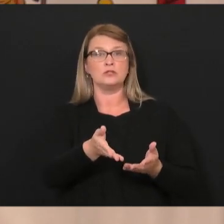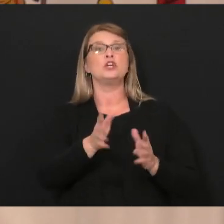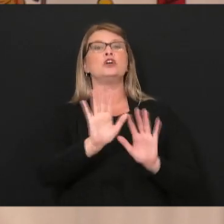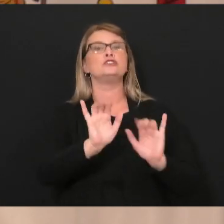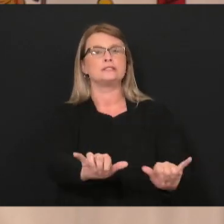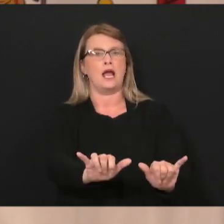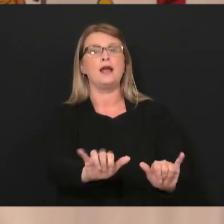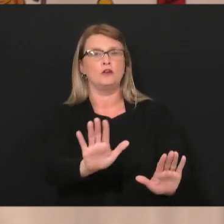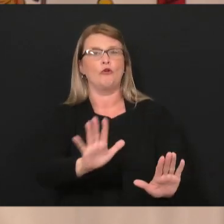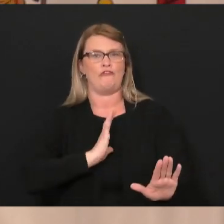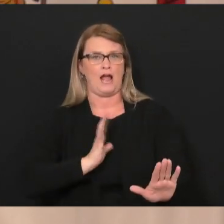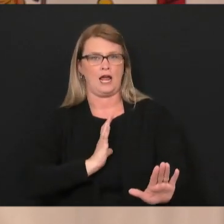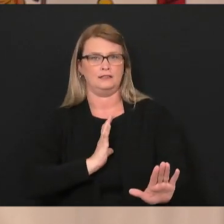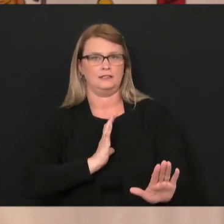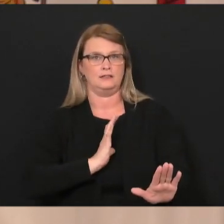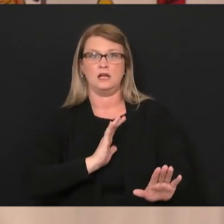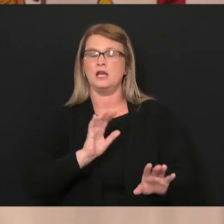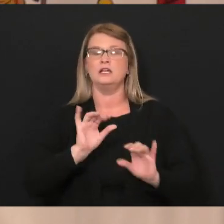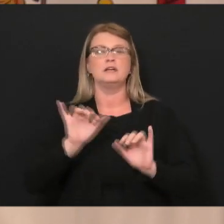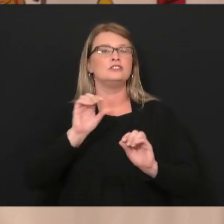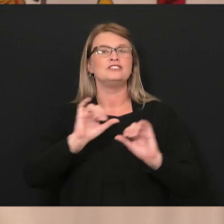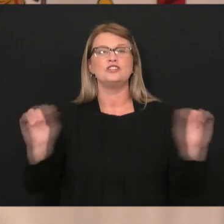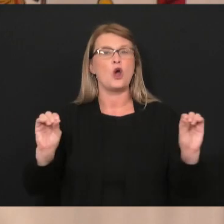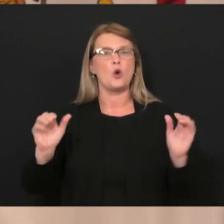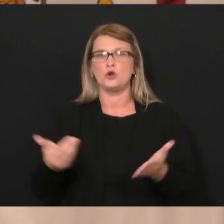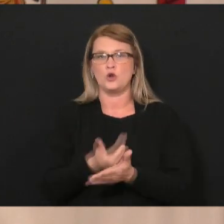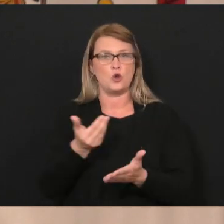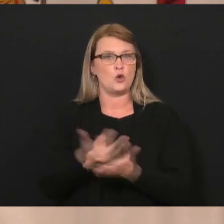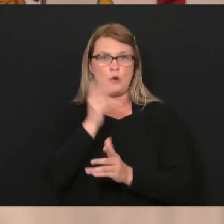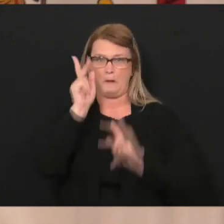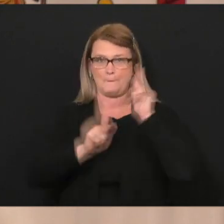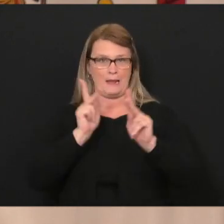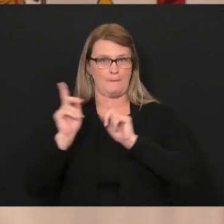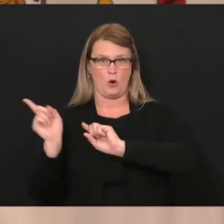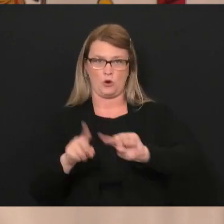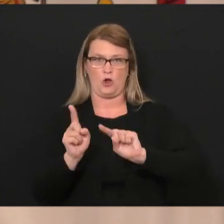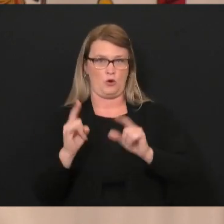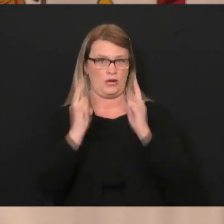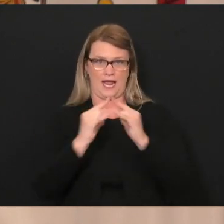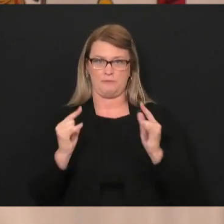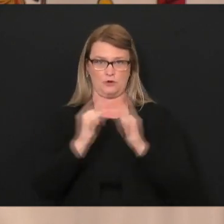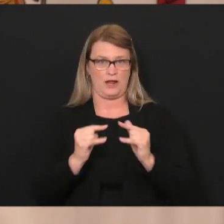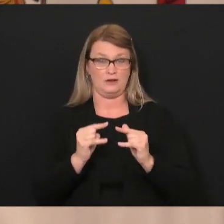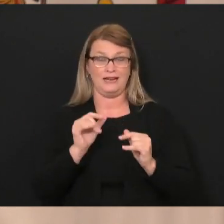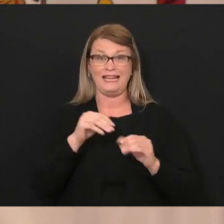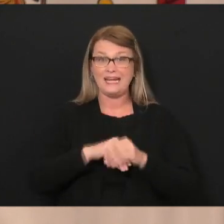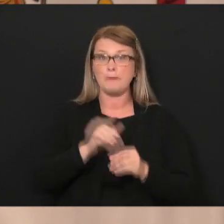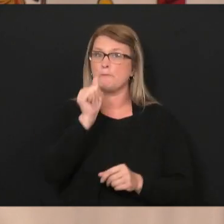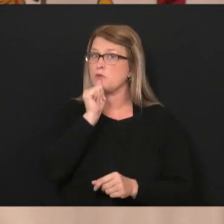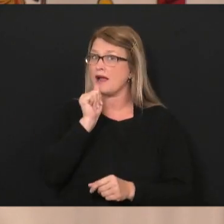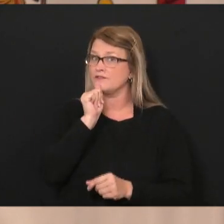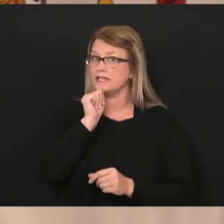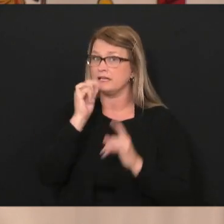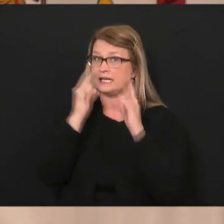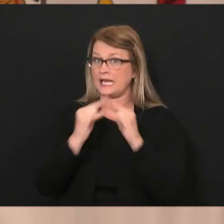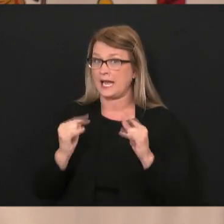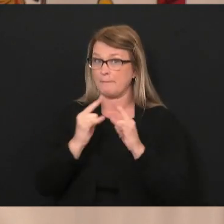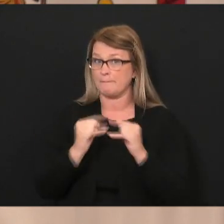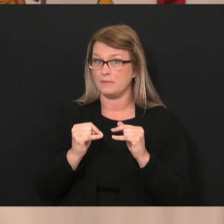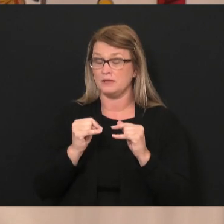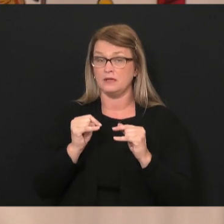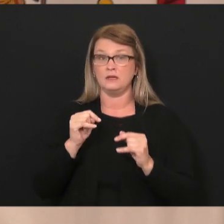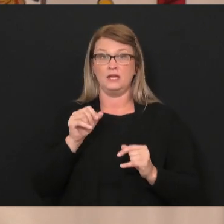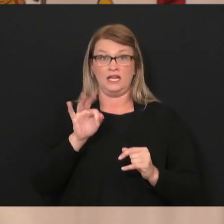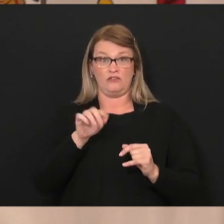good to go there. No problem with either one. But if you're in a private campground that is a new arrival from